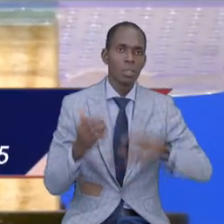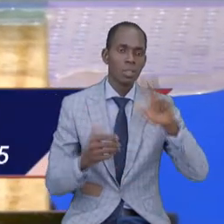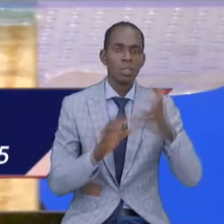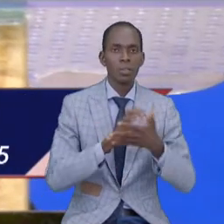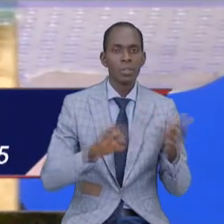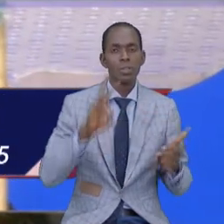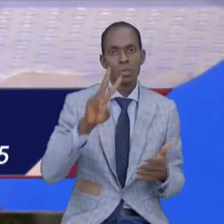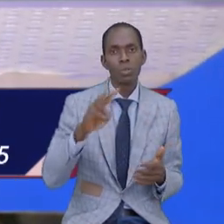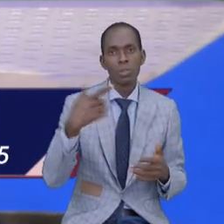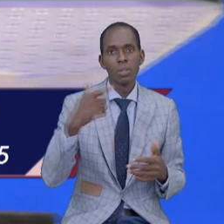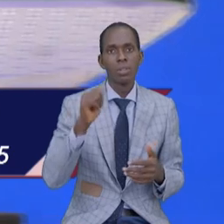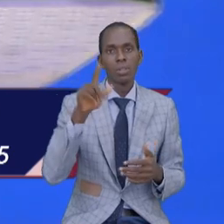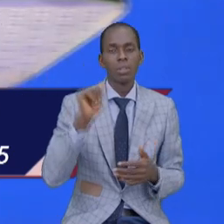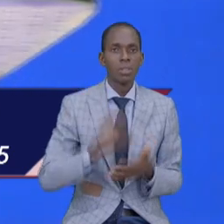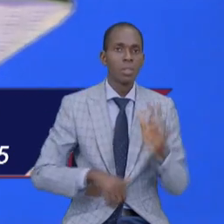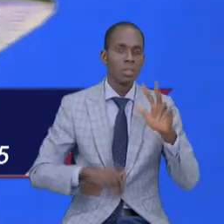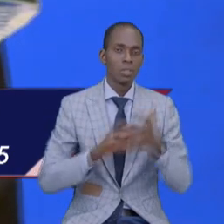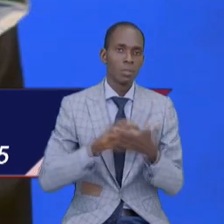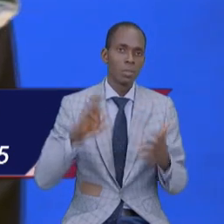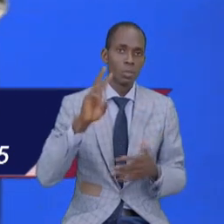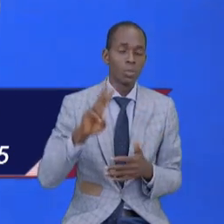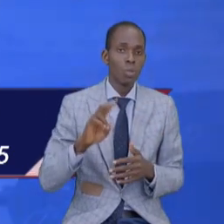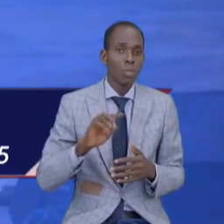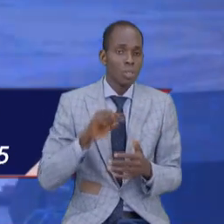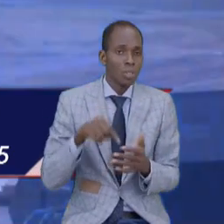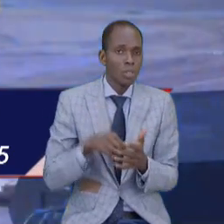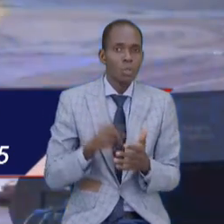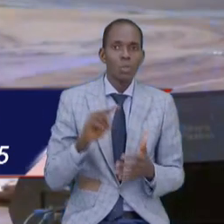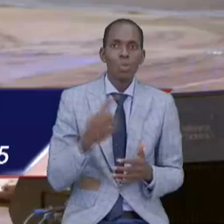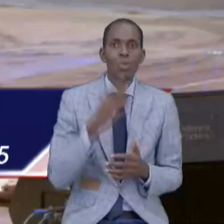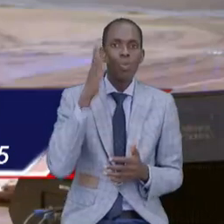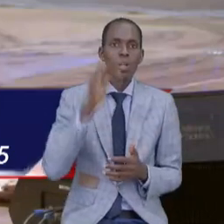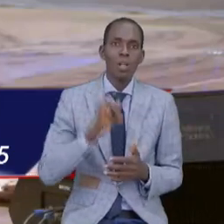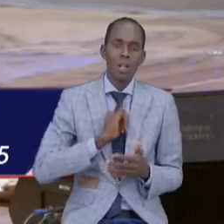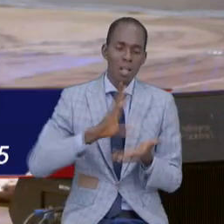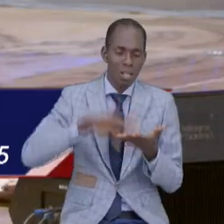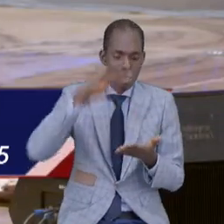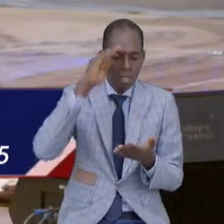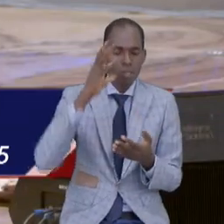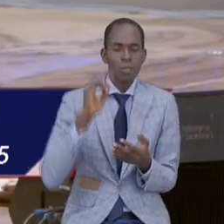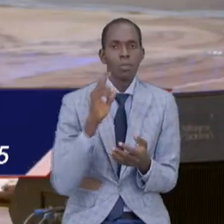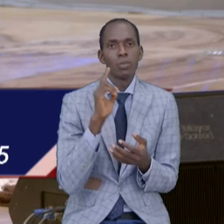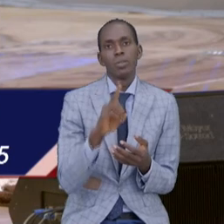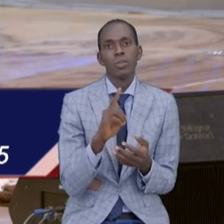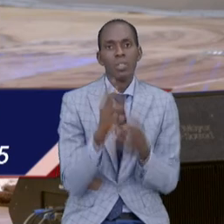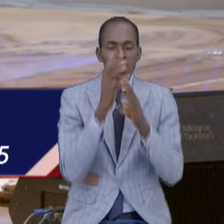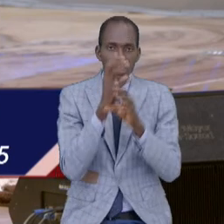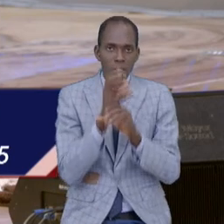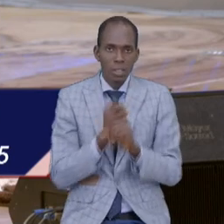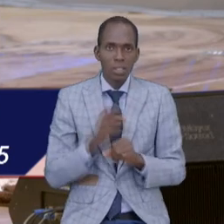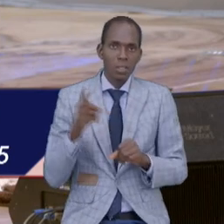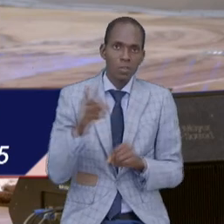2. This only, what I learn of you, received ye the